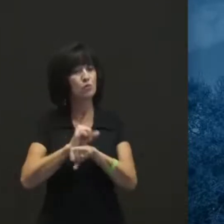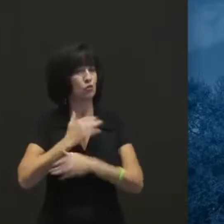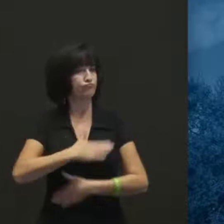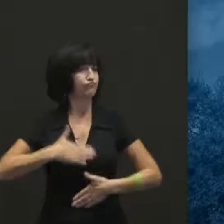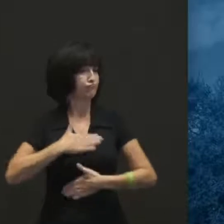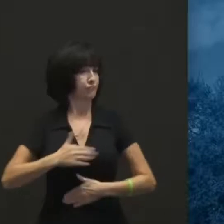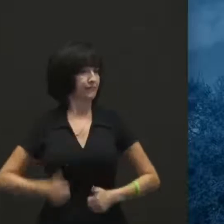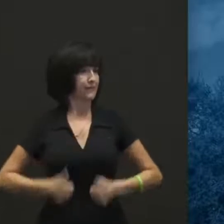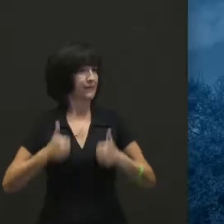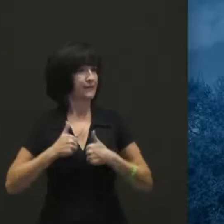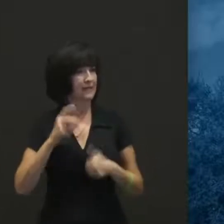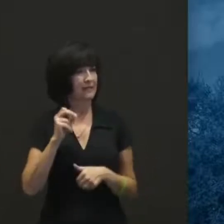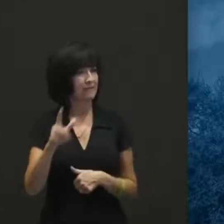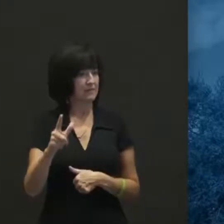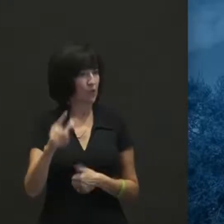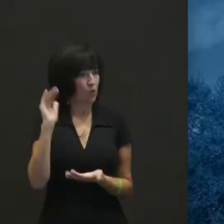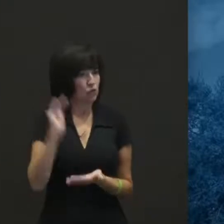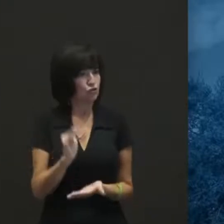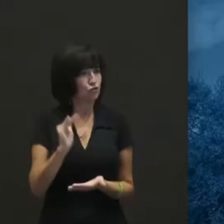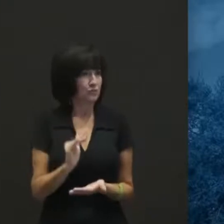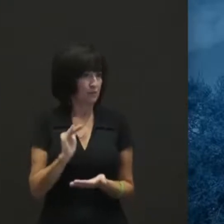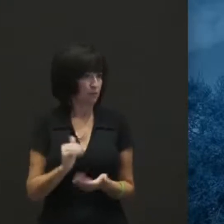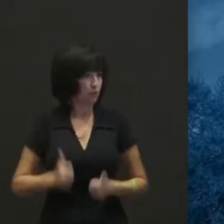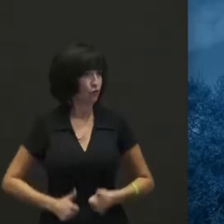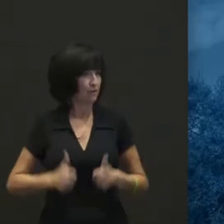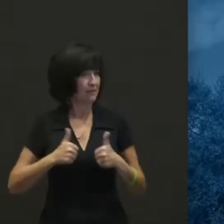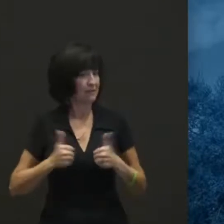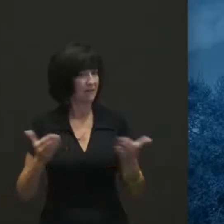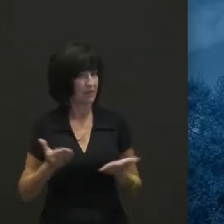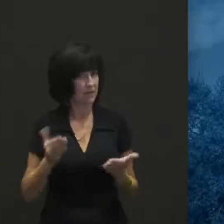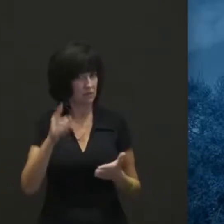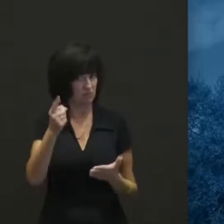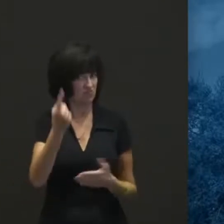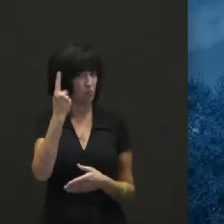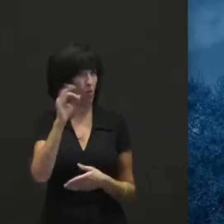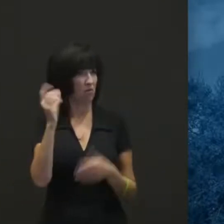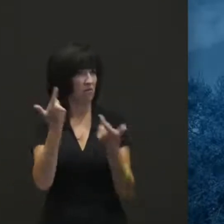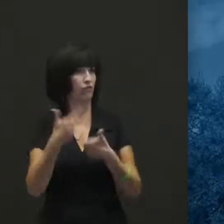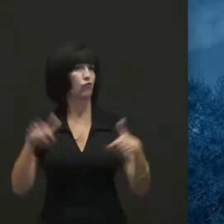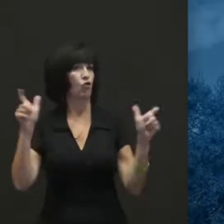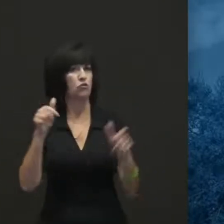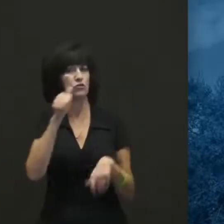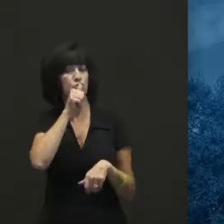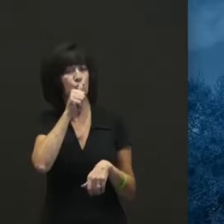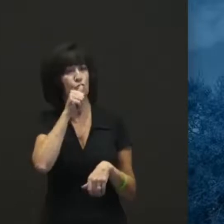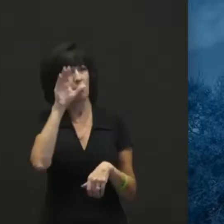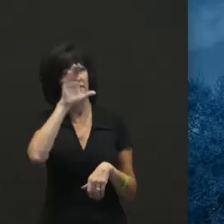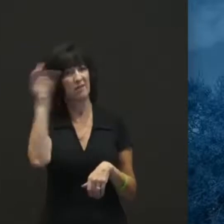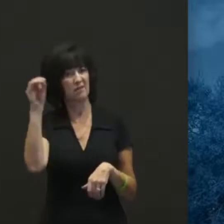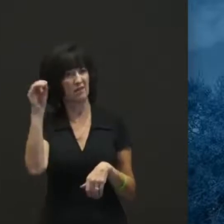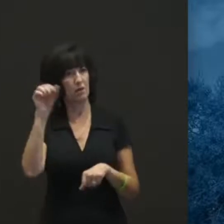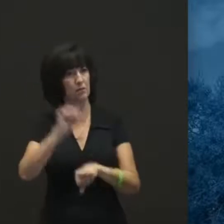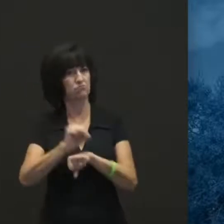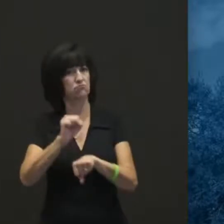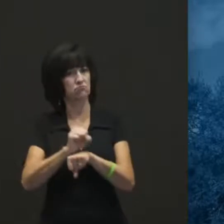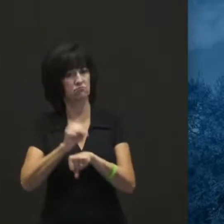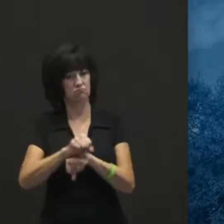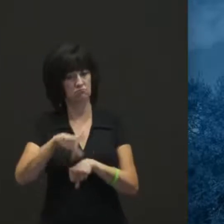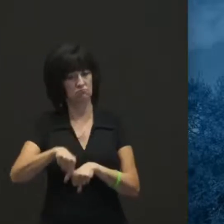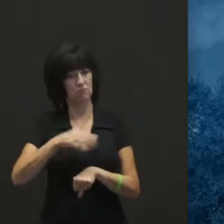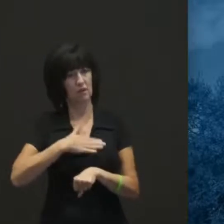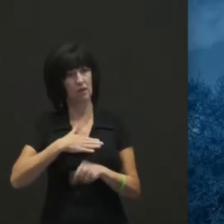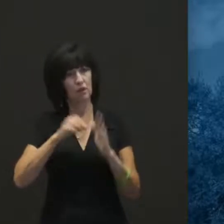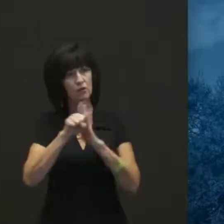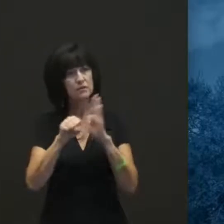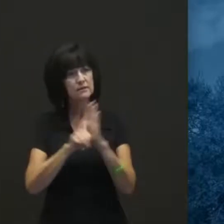lower cost of living, and they are, I think, the largest private employer in our state as we speak. We do believe there's